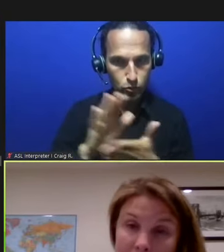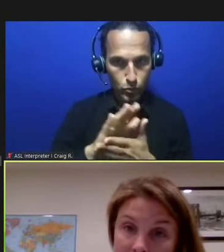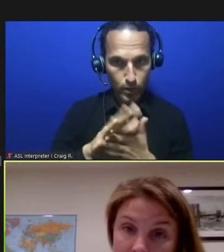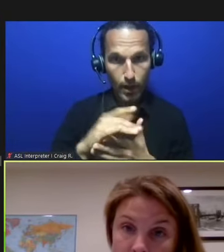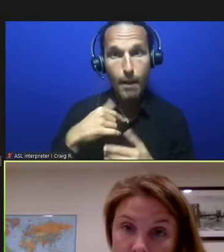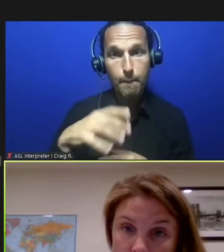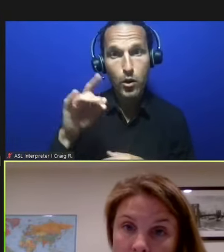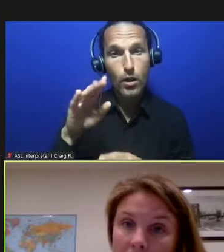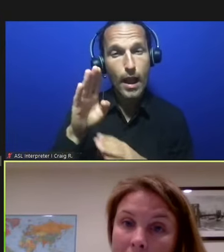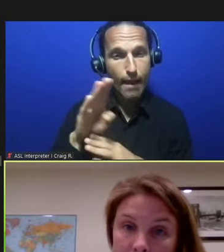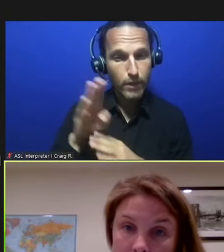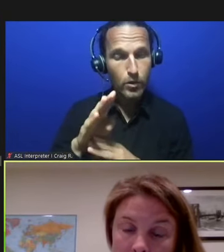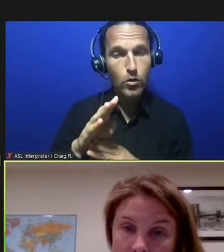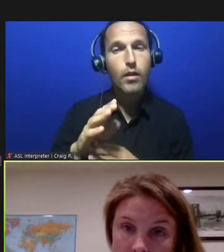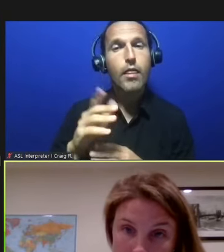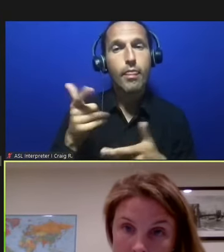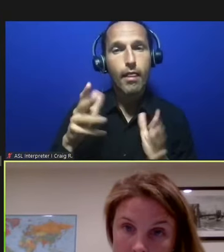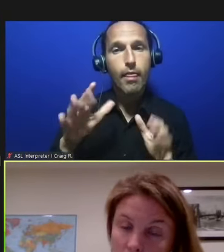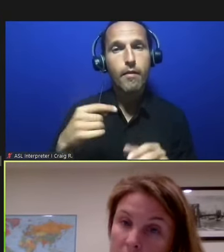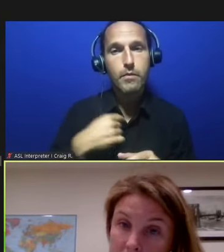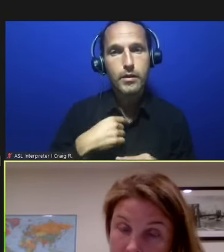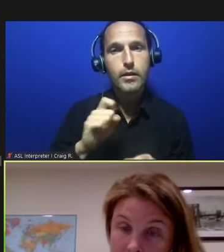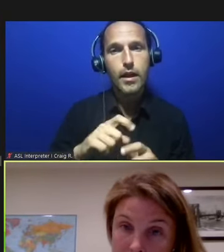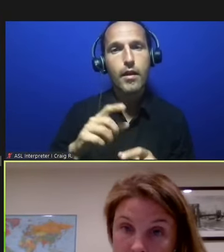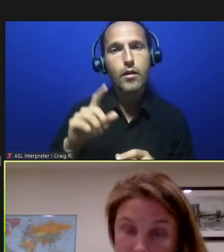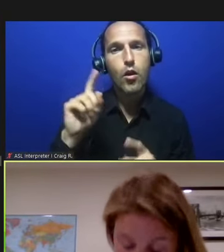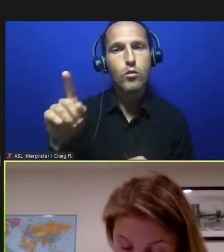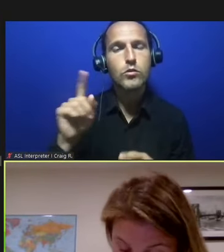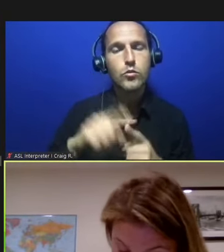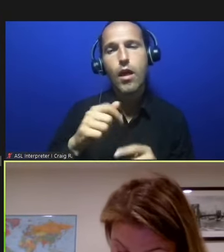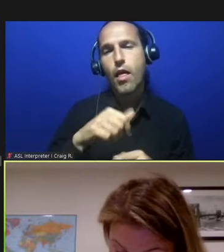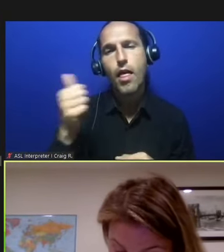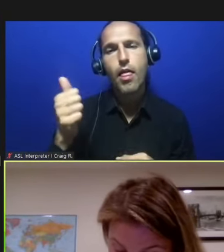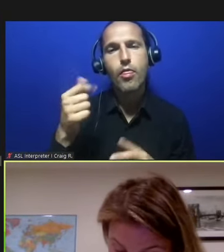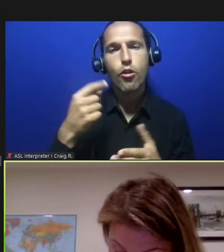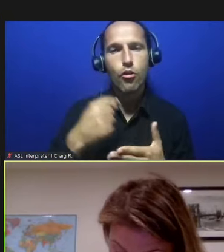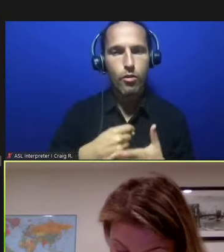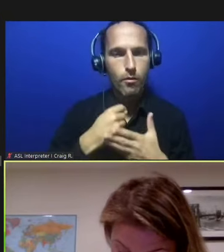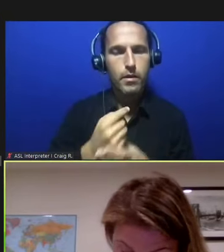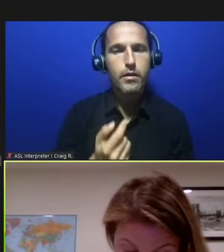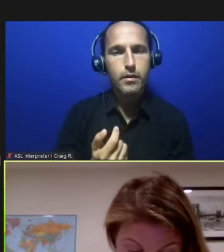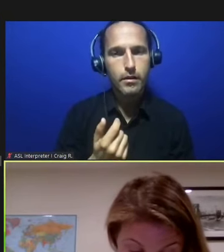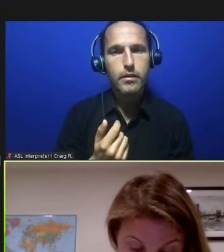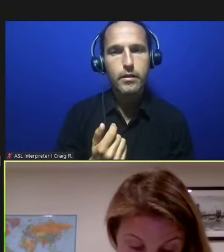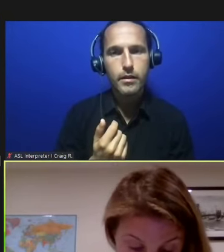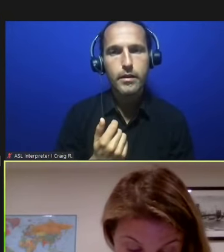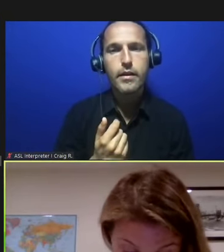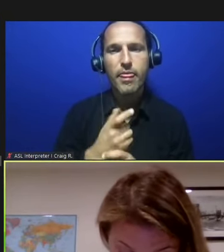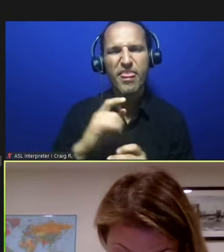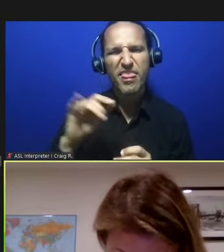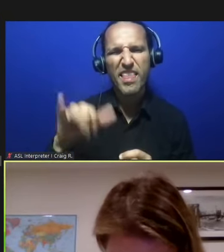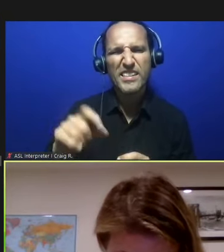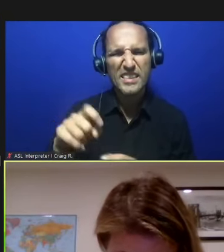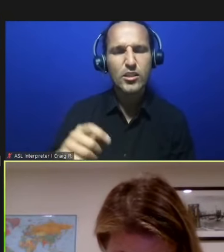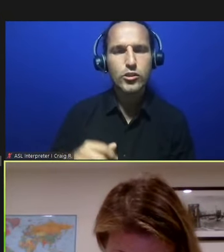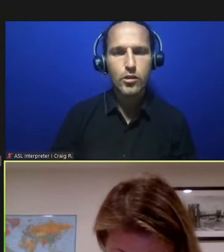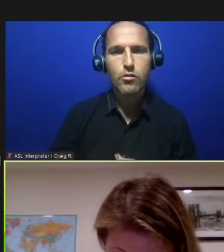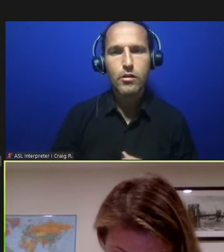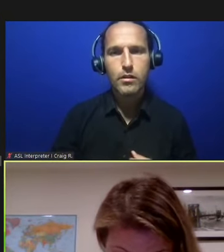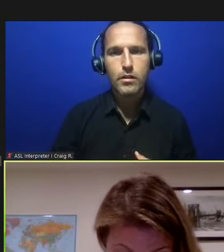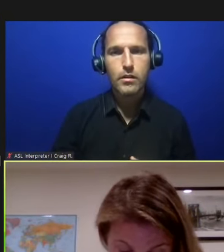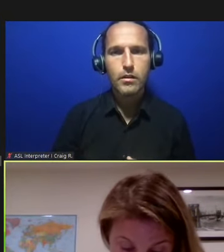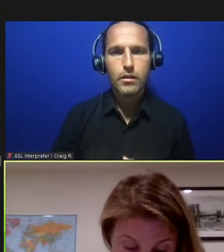pick him up in the afternoon, it allows me to take him to his additional therapies that are necessary.